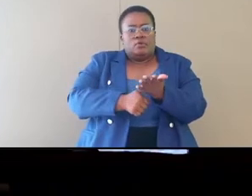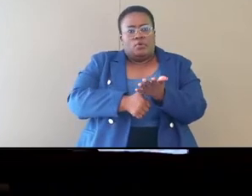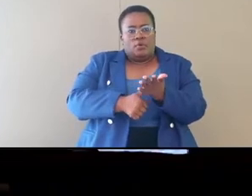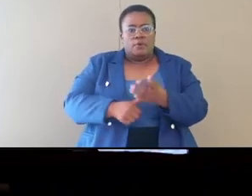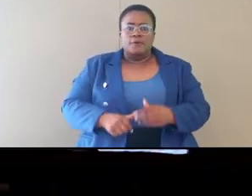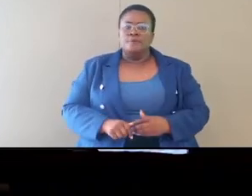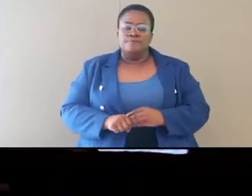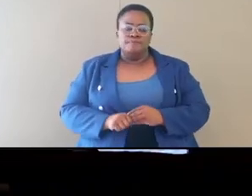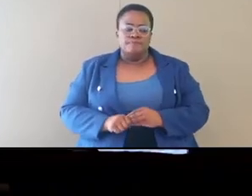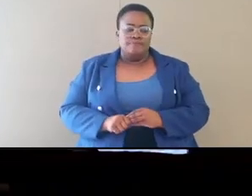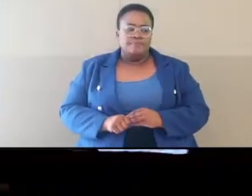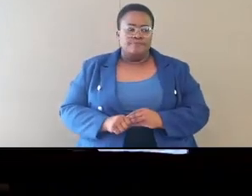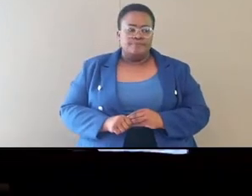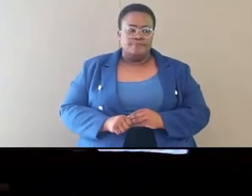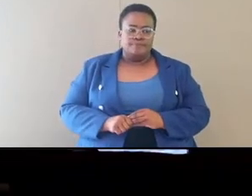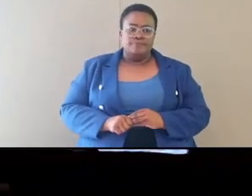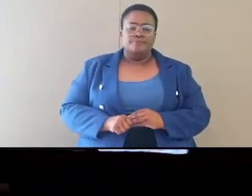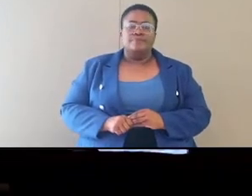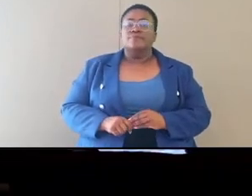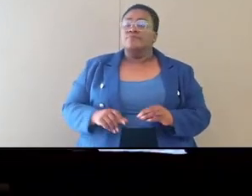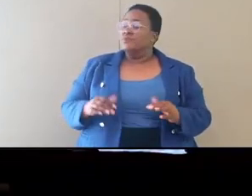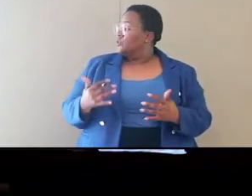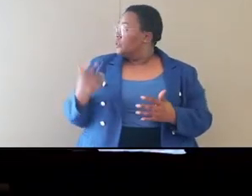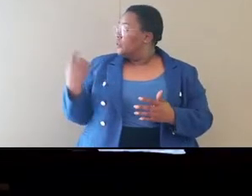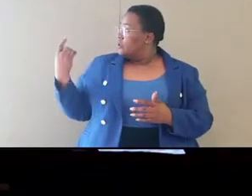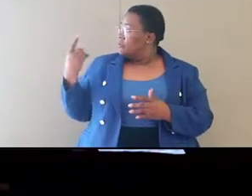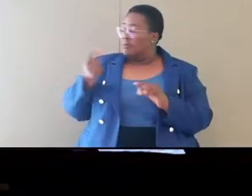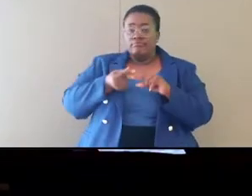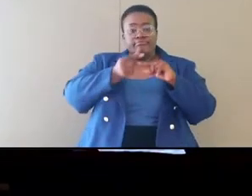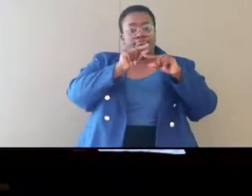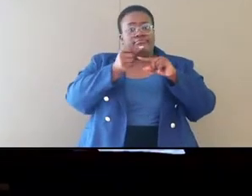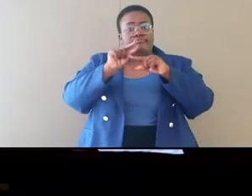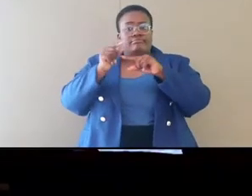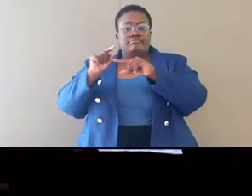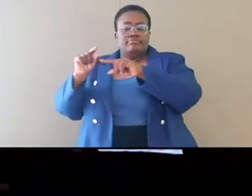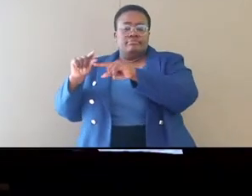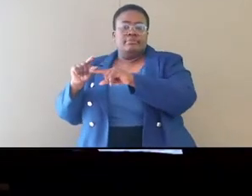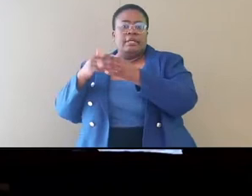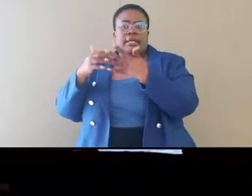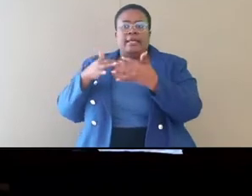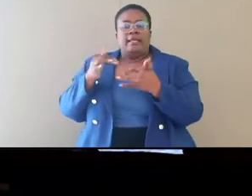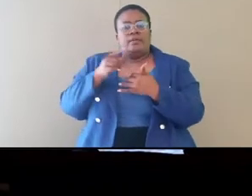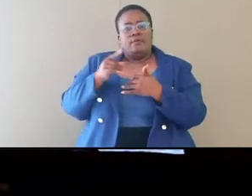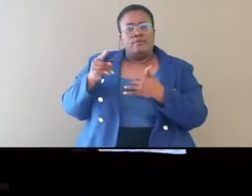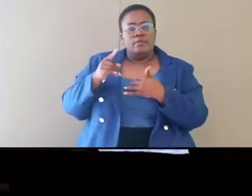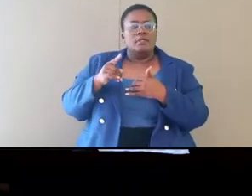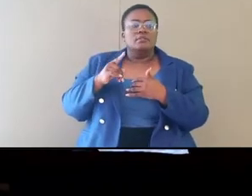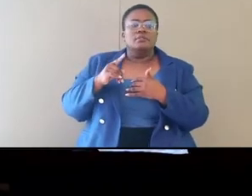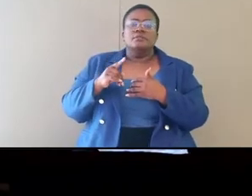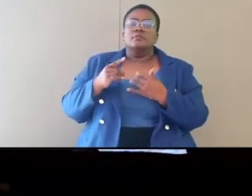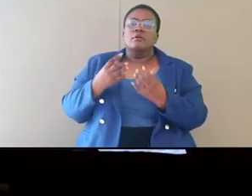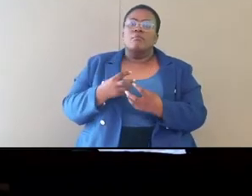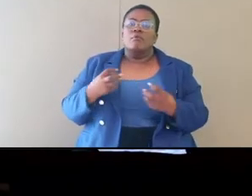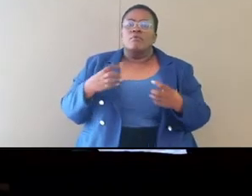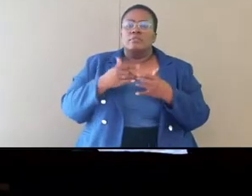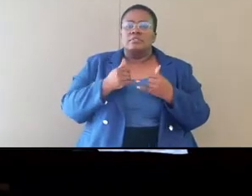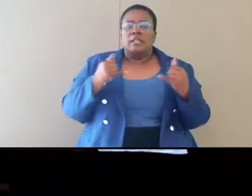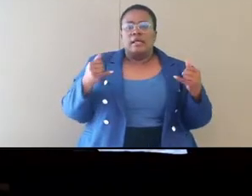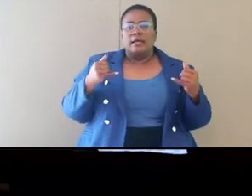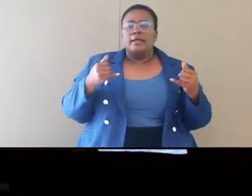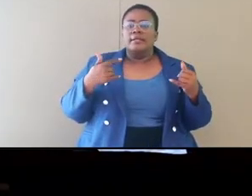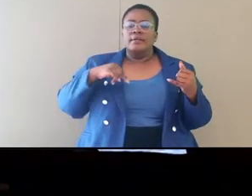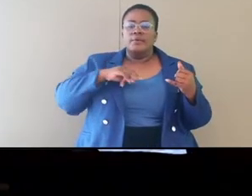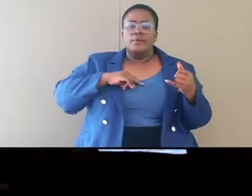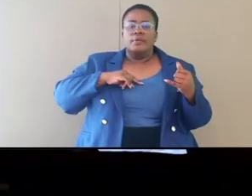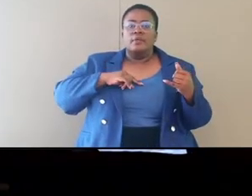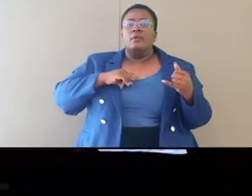administrative considerations by increasing to any of these poverty lines, even the upper bound poverty line, we are not moving away from the original